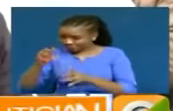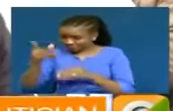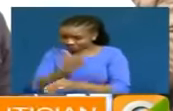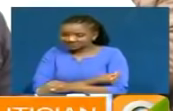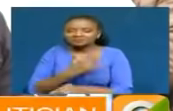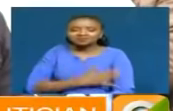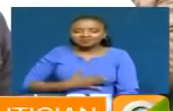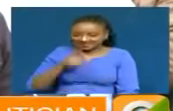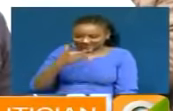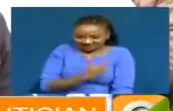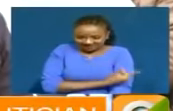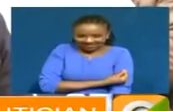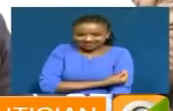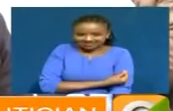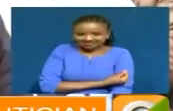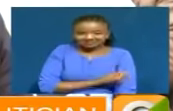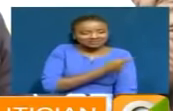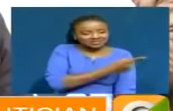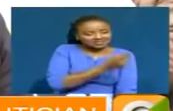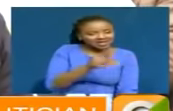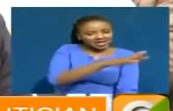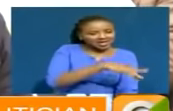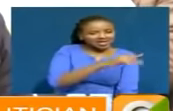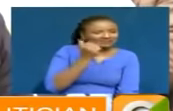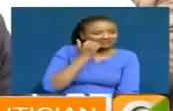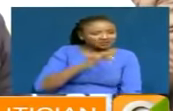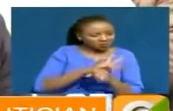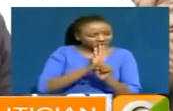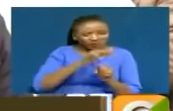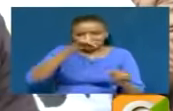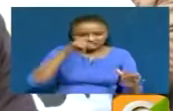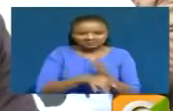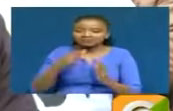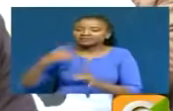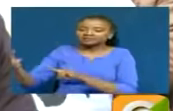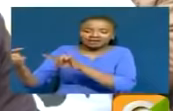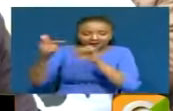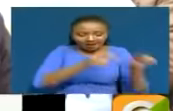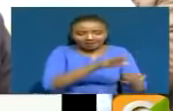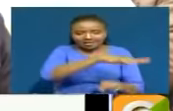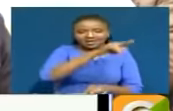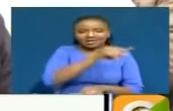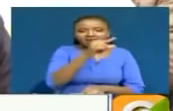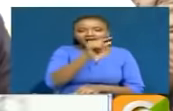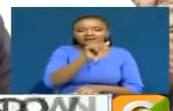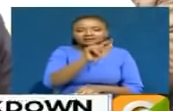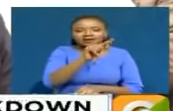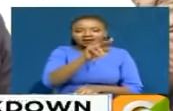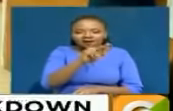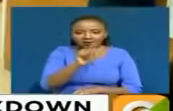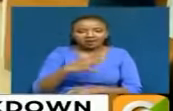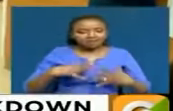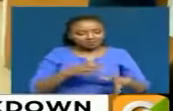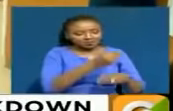dawa, tafadhali, huku tumekaliwa na ugonjwa zaidi, tafadhali kujeni hapa Gatanga, utupigie chanjo hawa